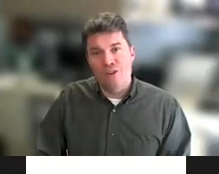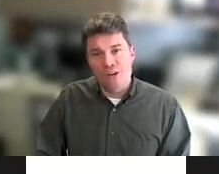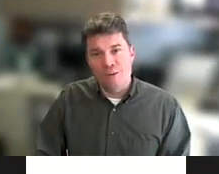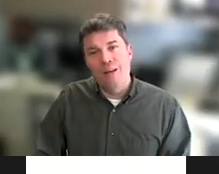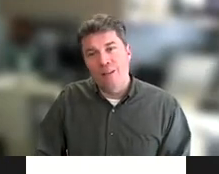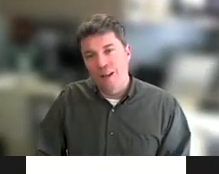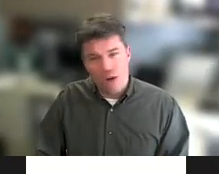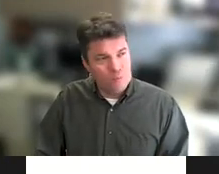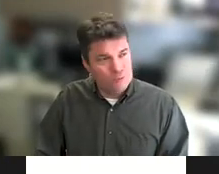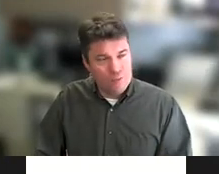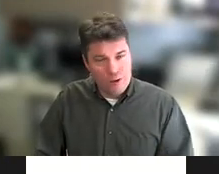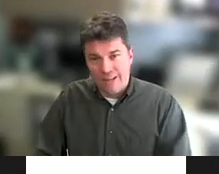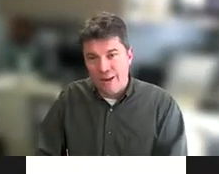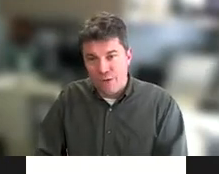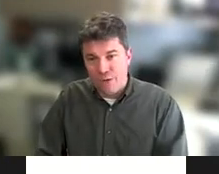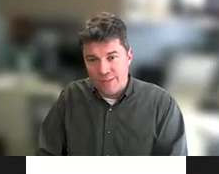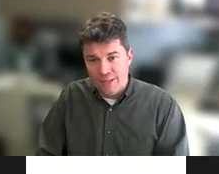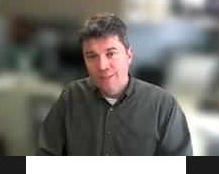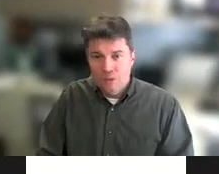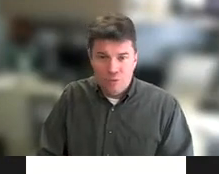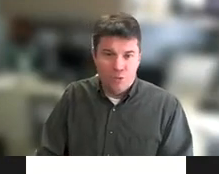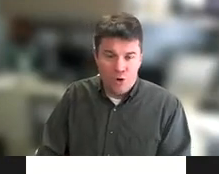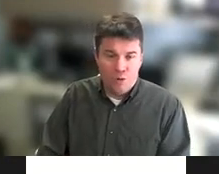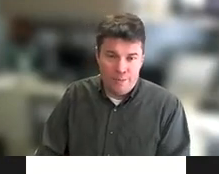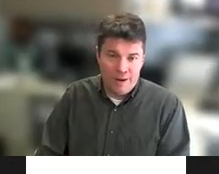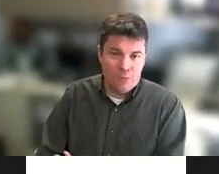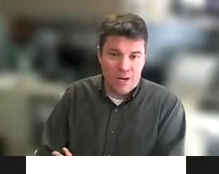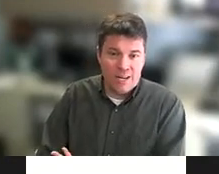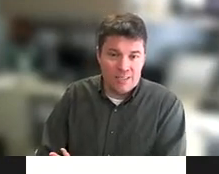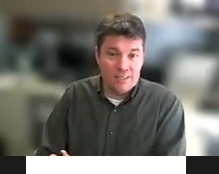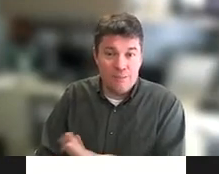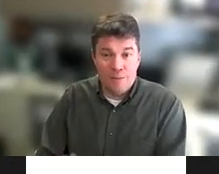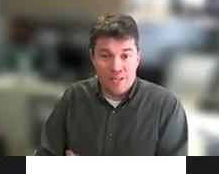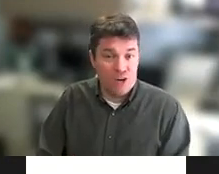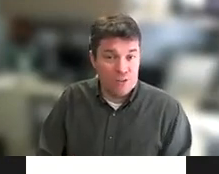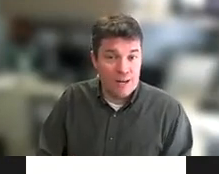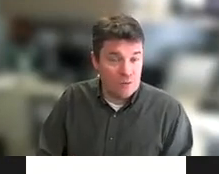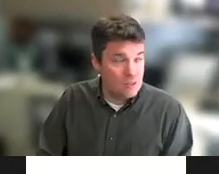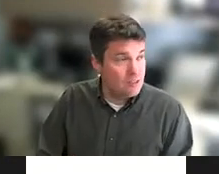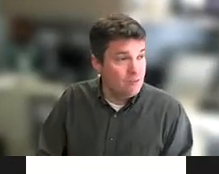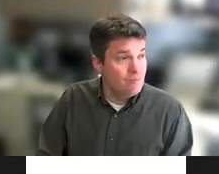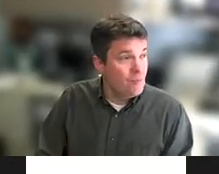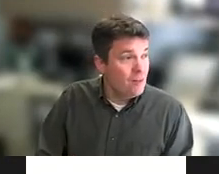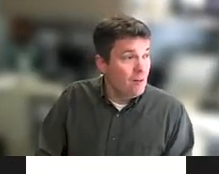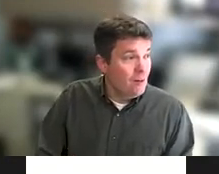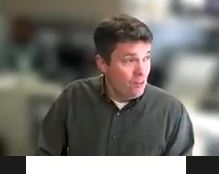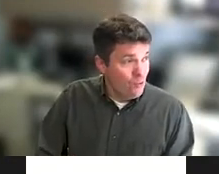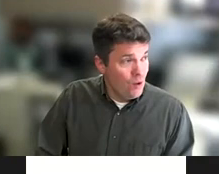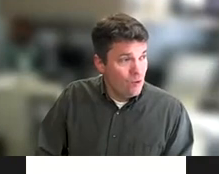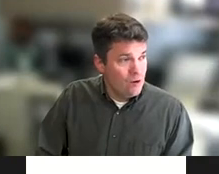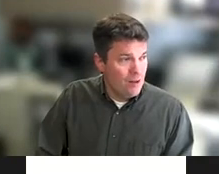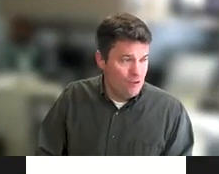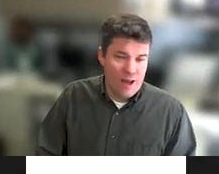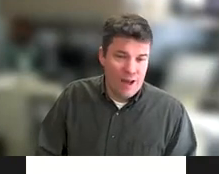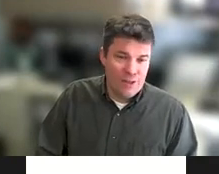again, and another jump, and then it drops off when it gets to high frequency, which is where my biggest weakness is, be able to hear sounds. So